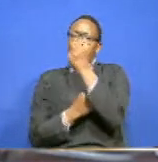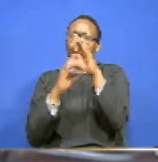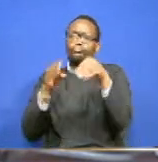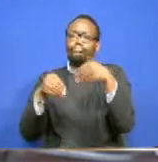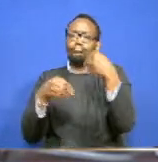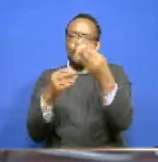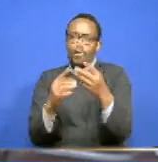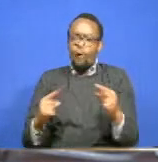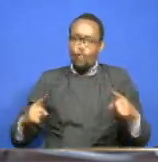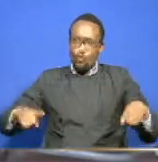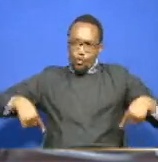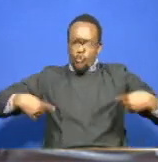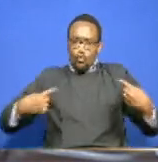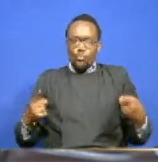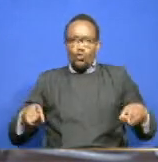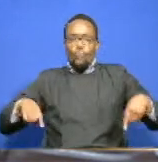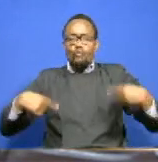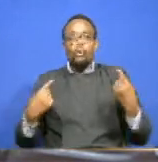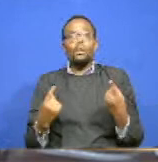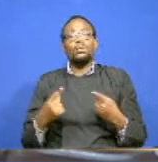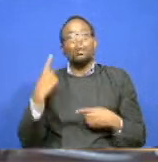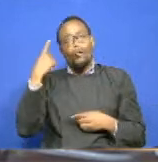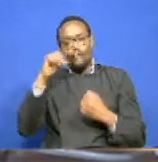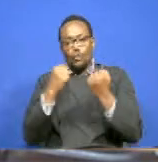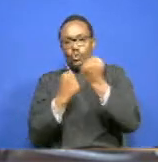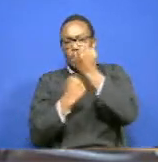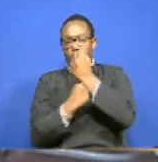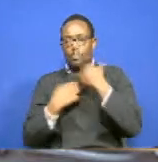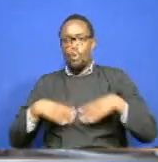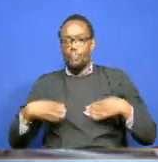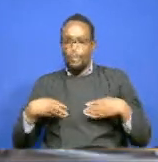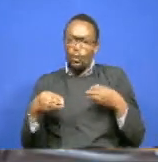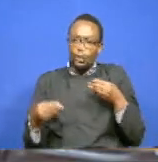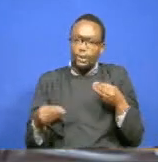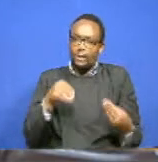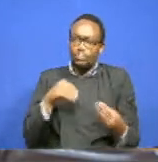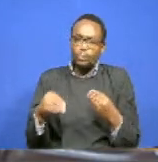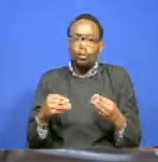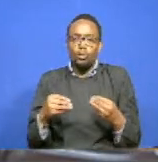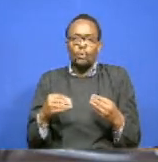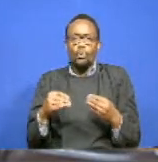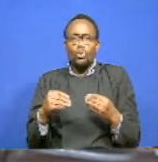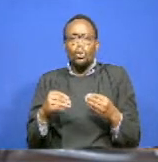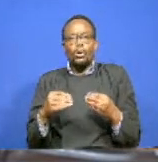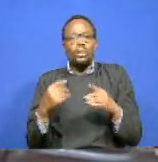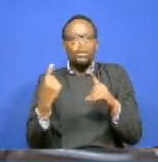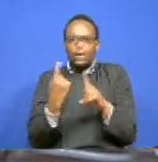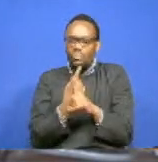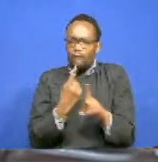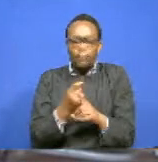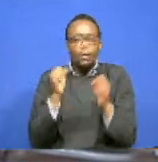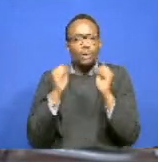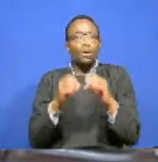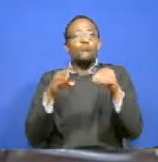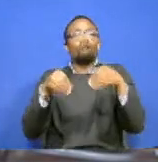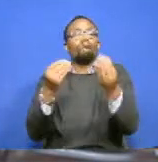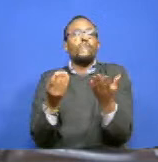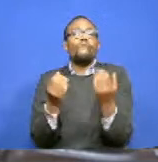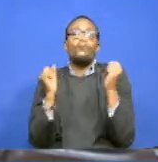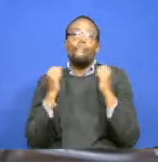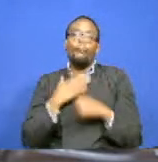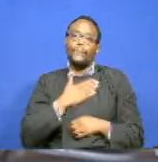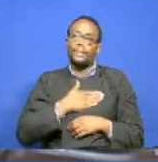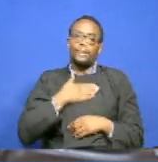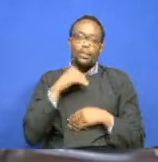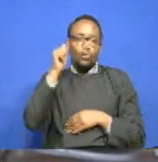and used wheelchairs or any other devices. Kindly deliver them to the